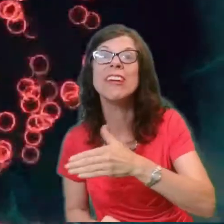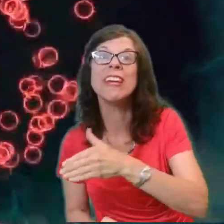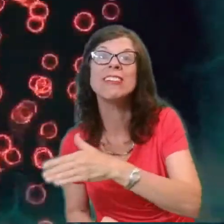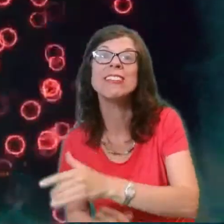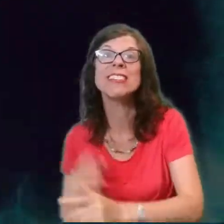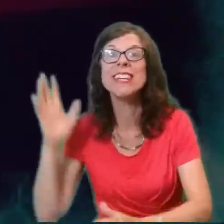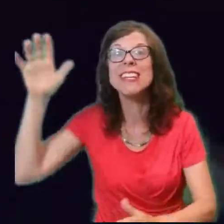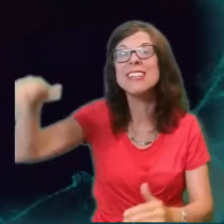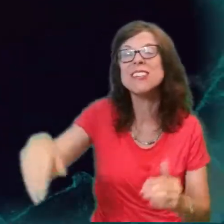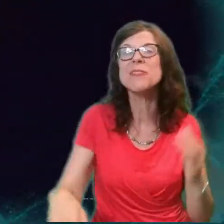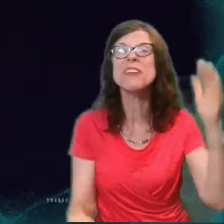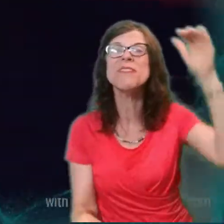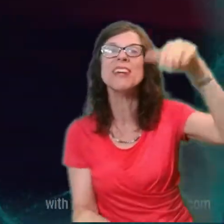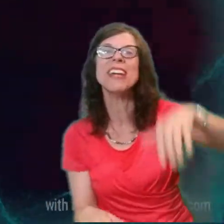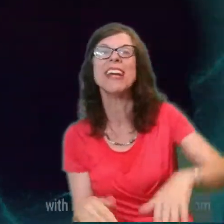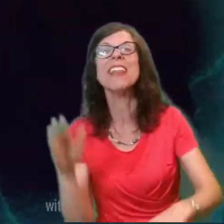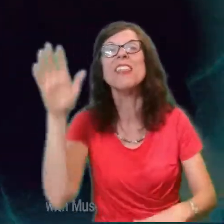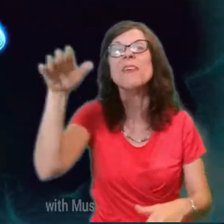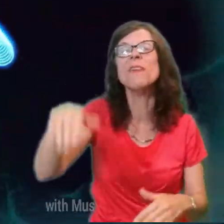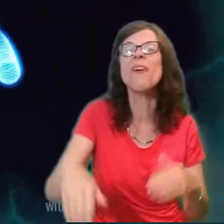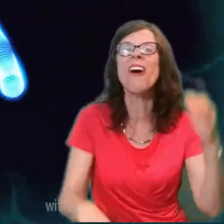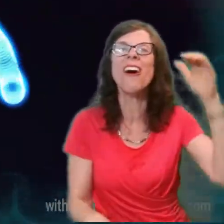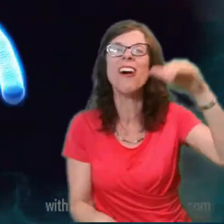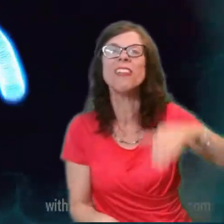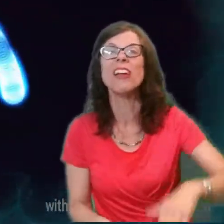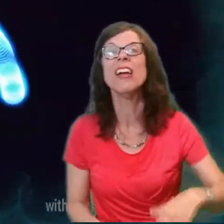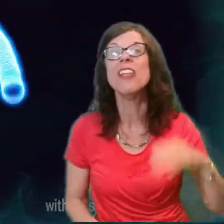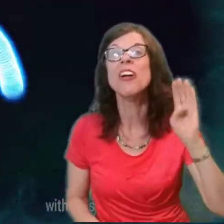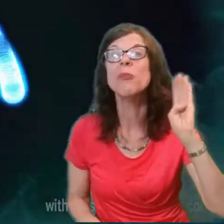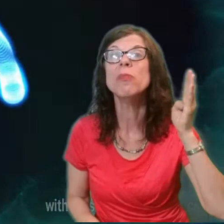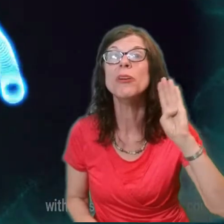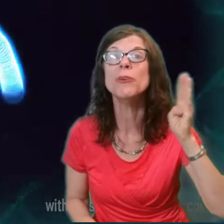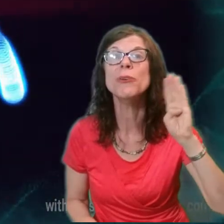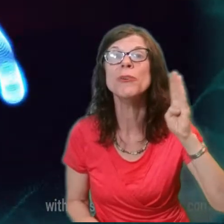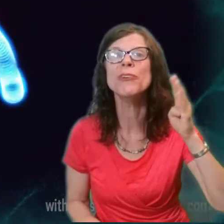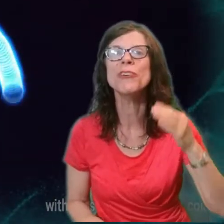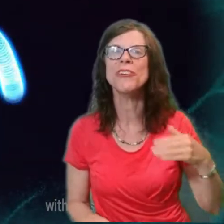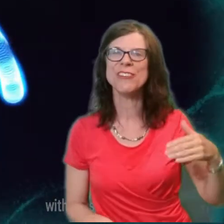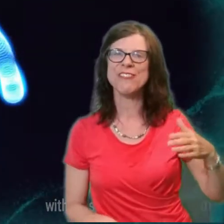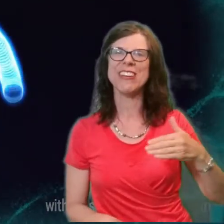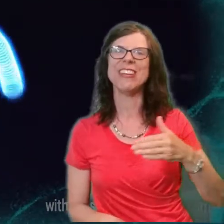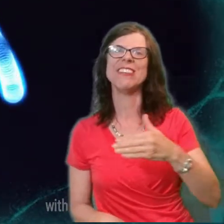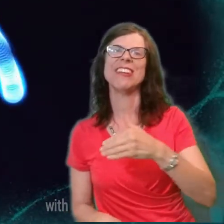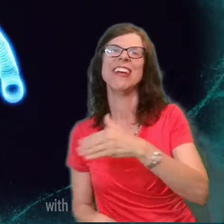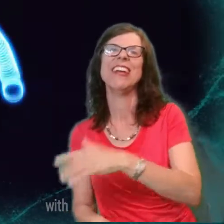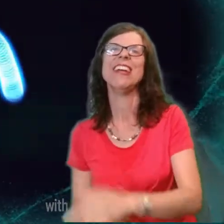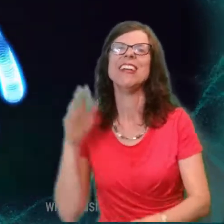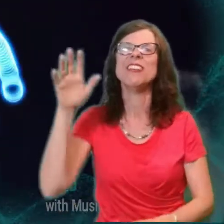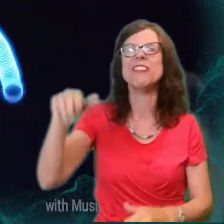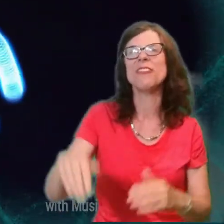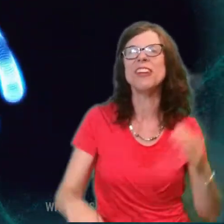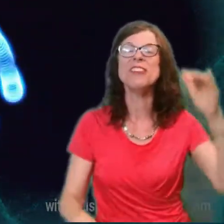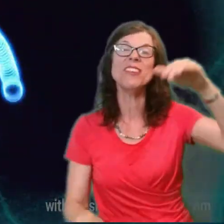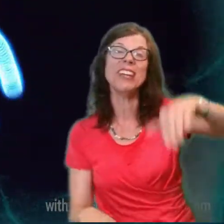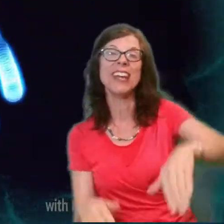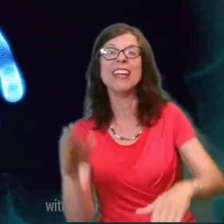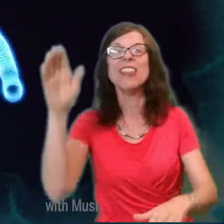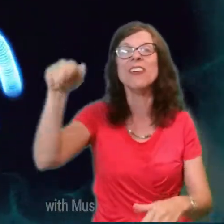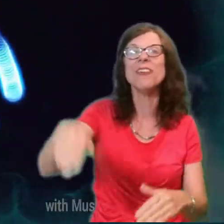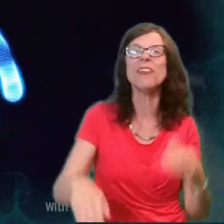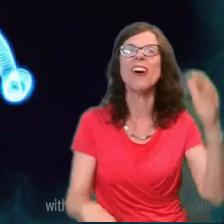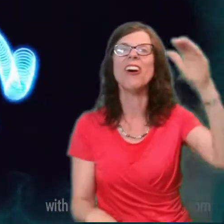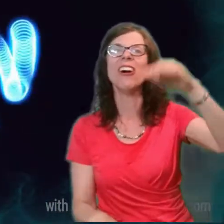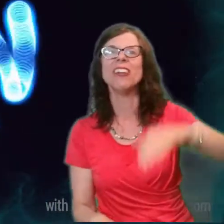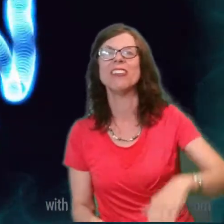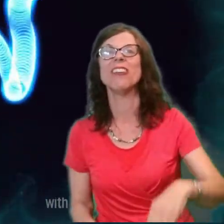blue fish is swimming in the water. The blue fish is swimming